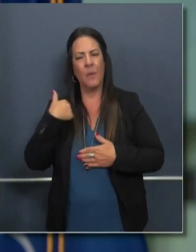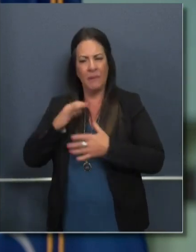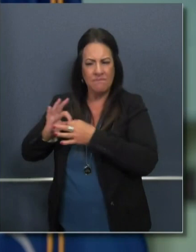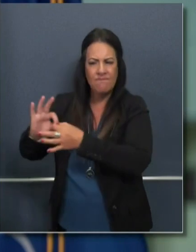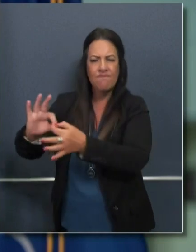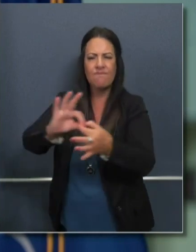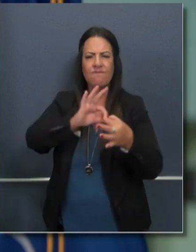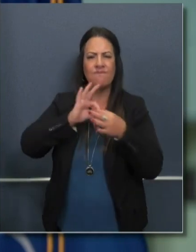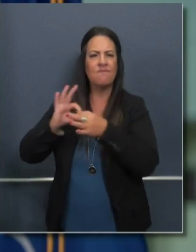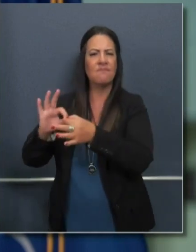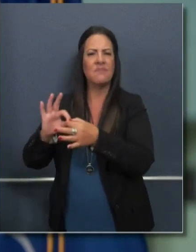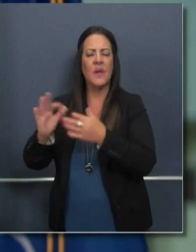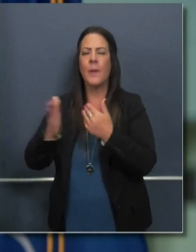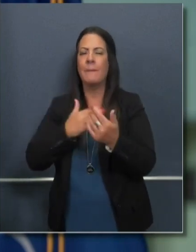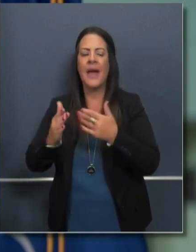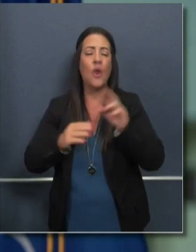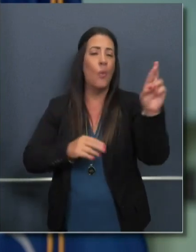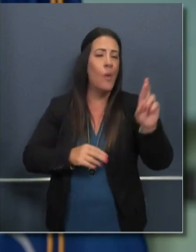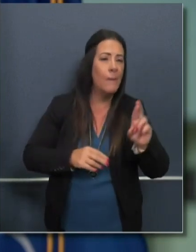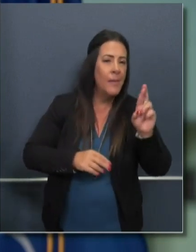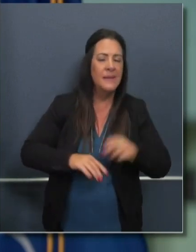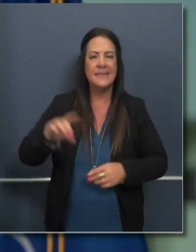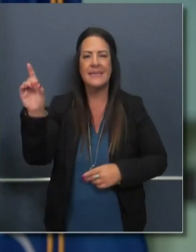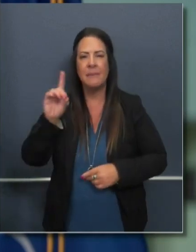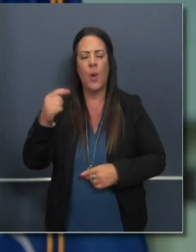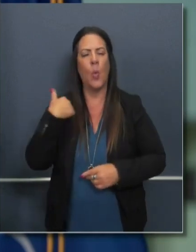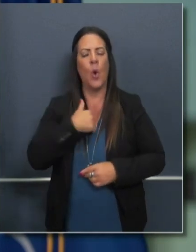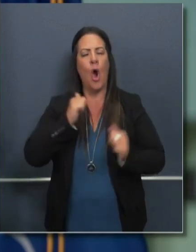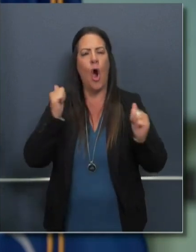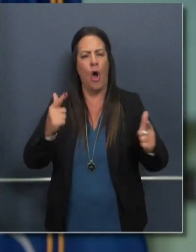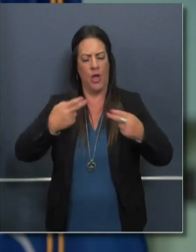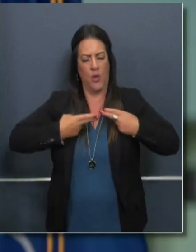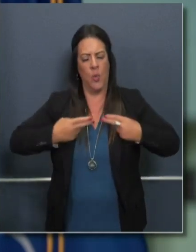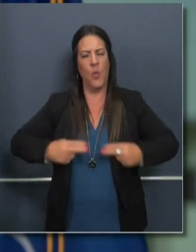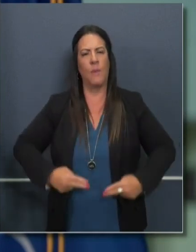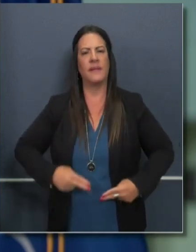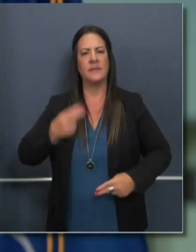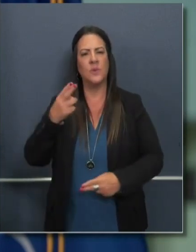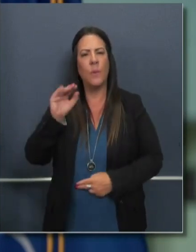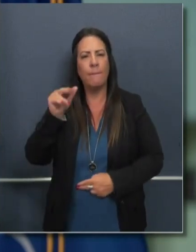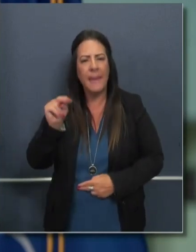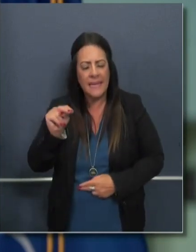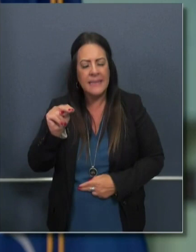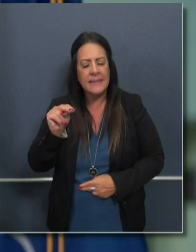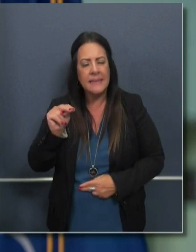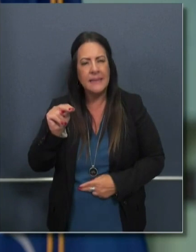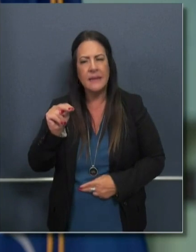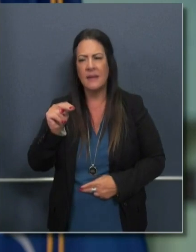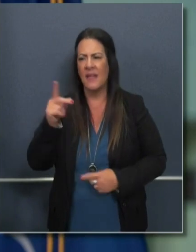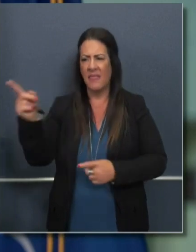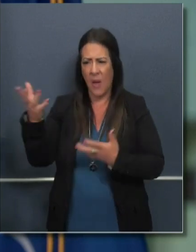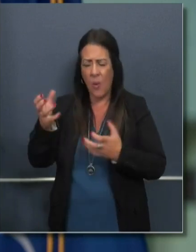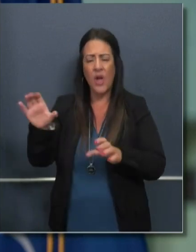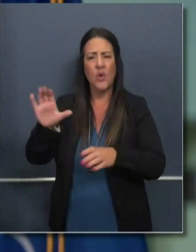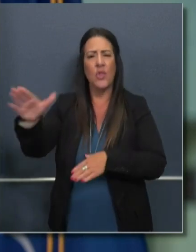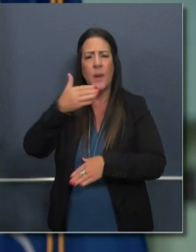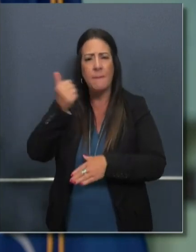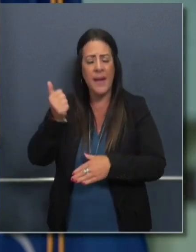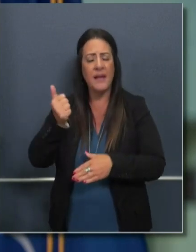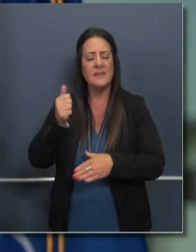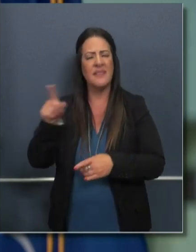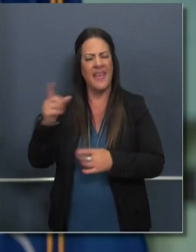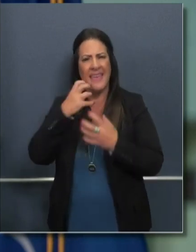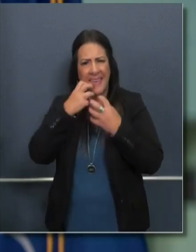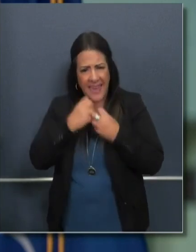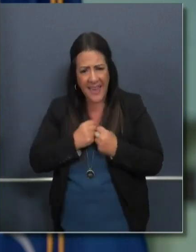governors, Democrats, Republicans, human beings that want to do the best they possibly can and care deeply